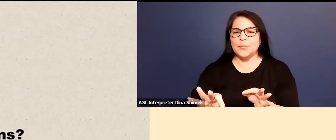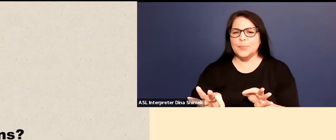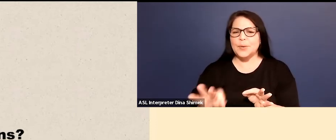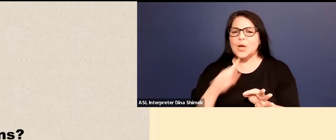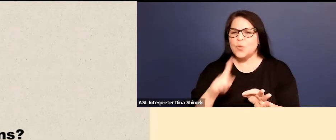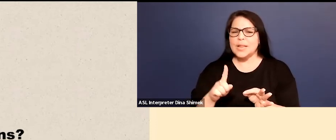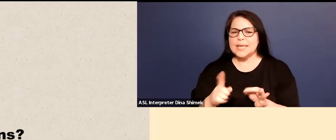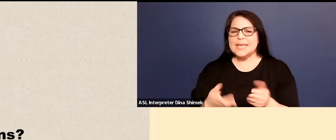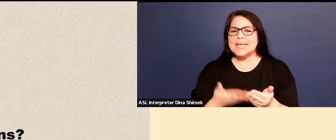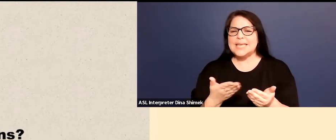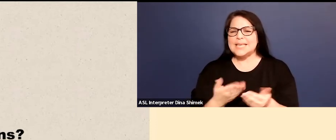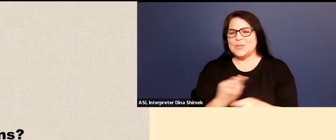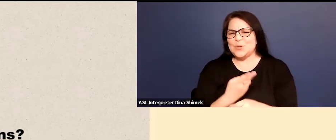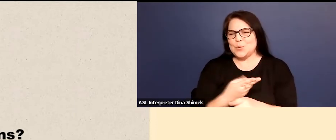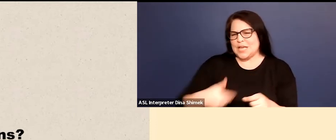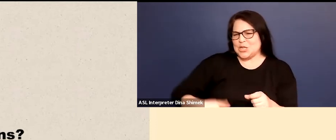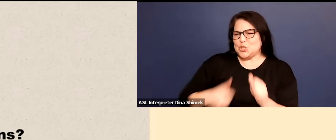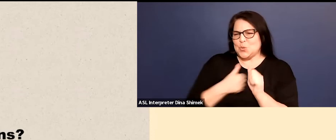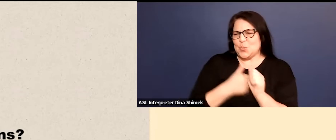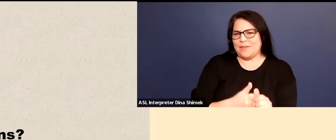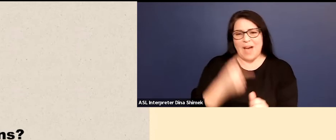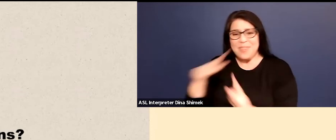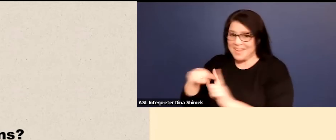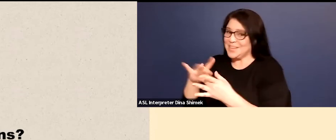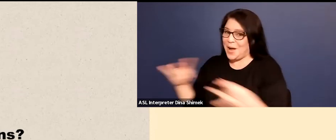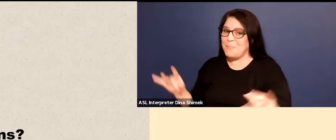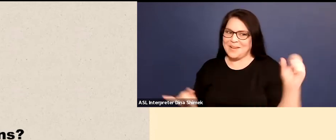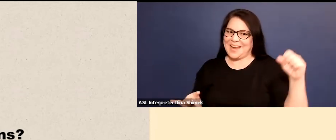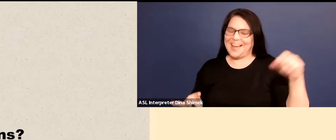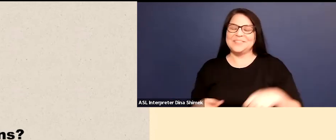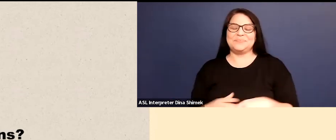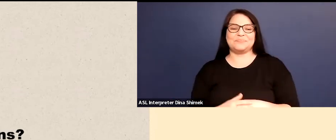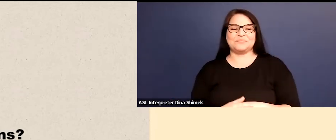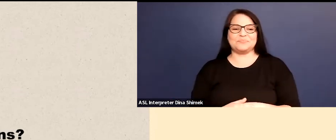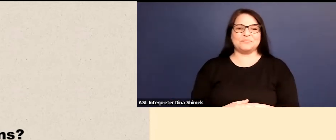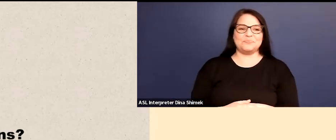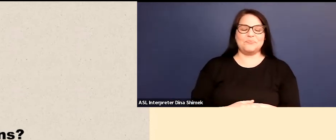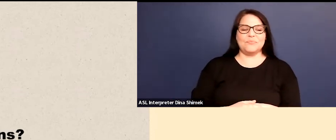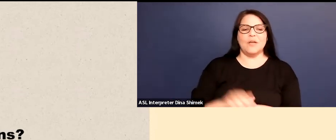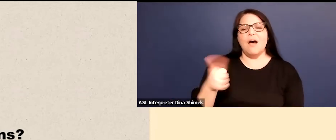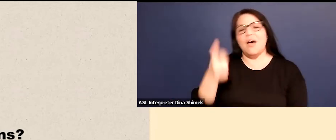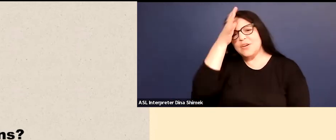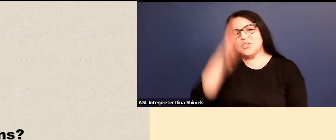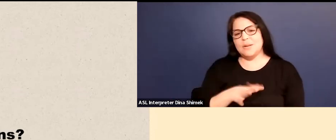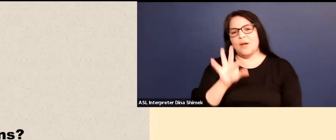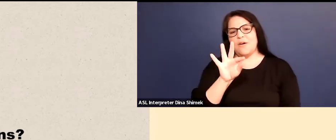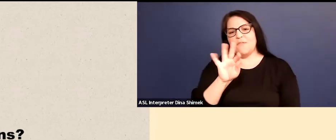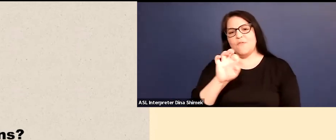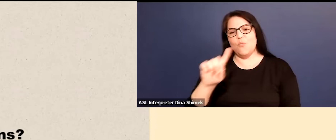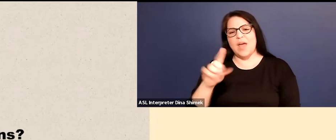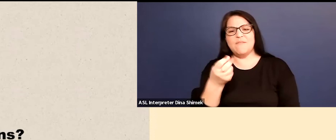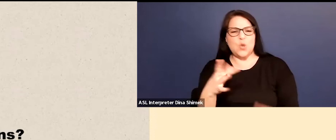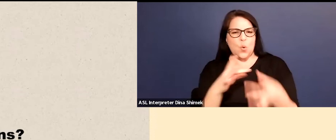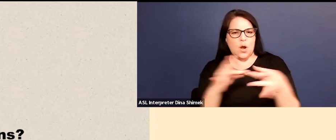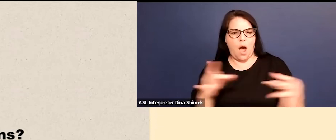to use. So I think it's a compliment. Yeah. And then we had a gentleman, Fred, put a couple